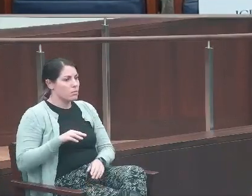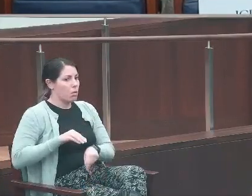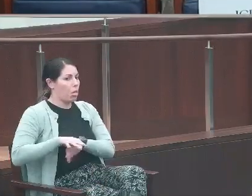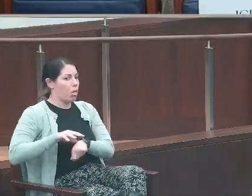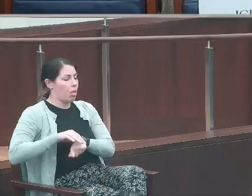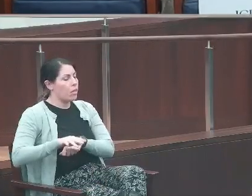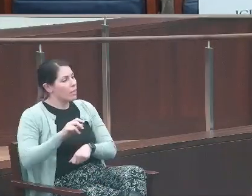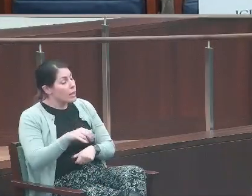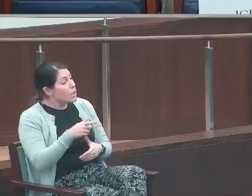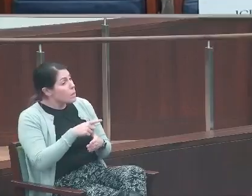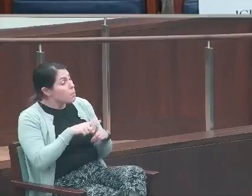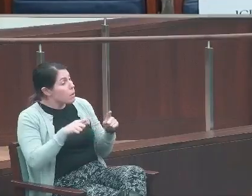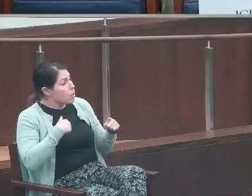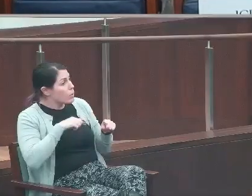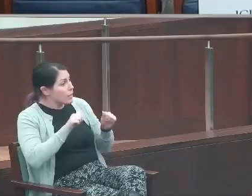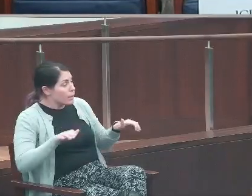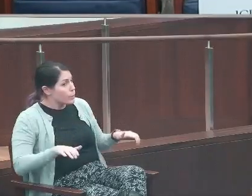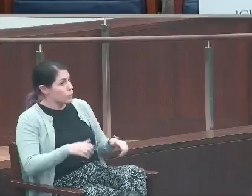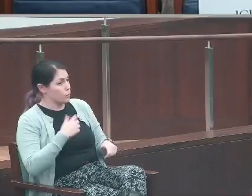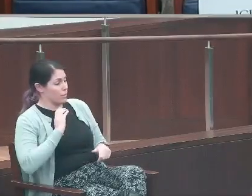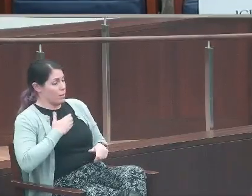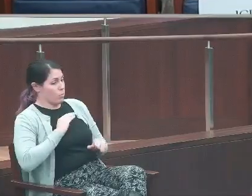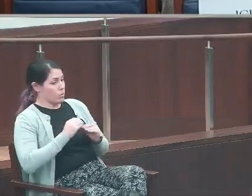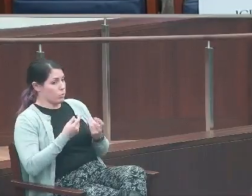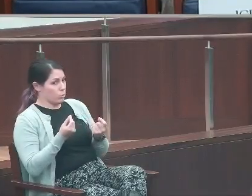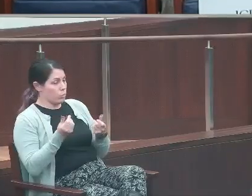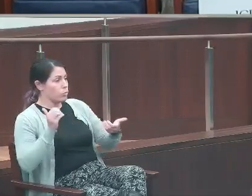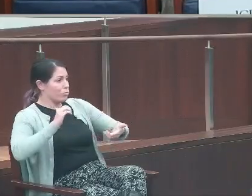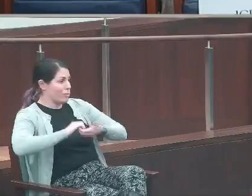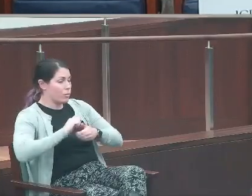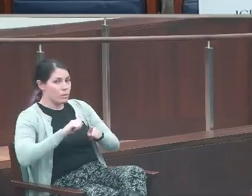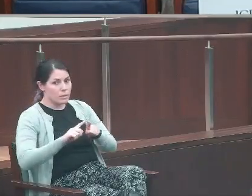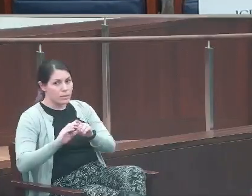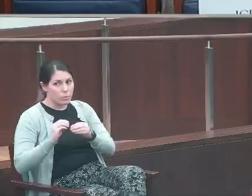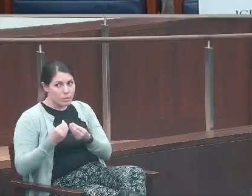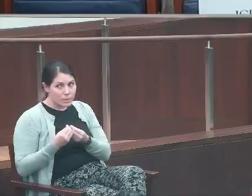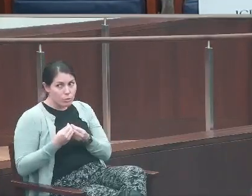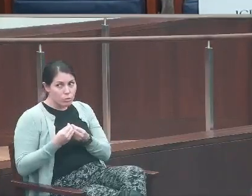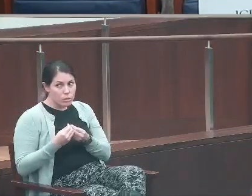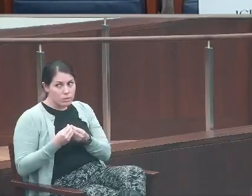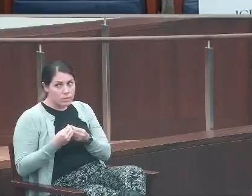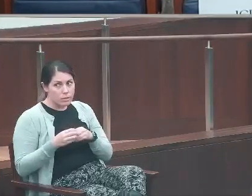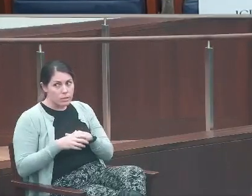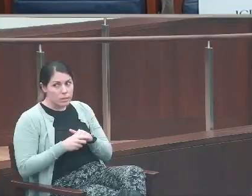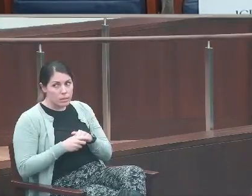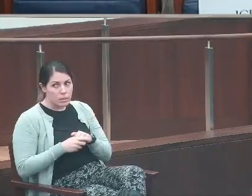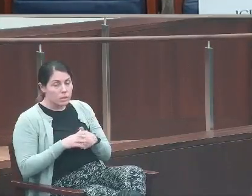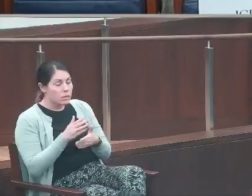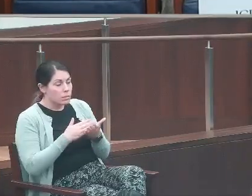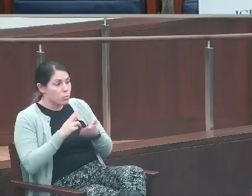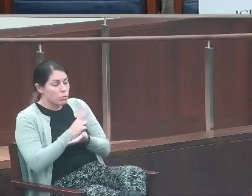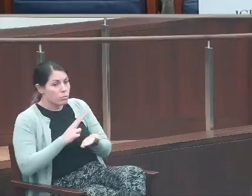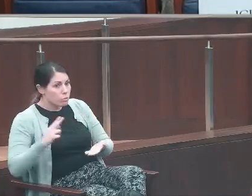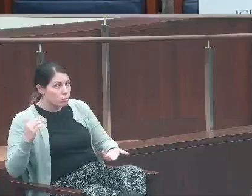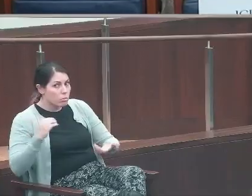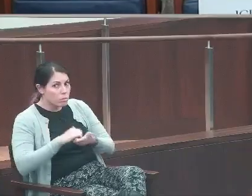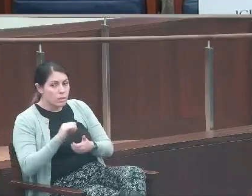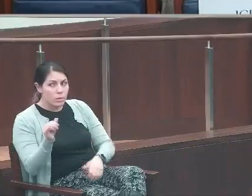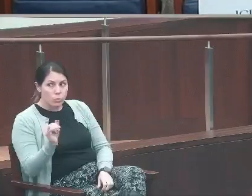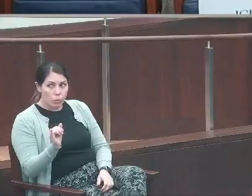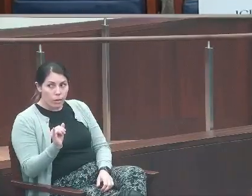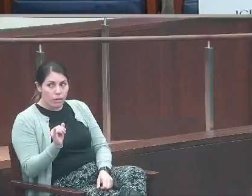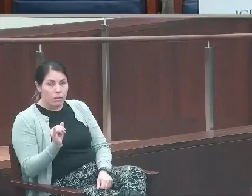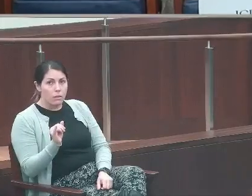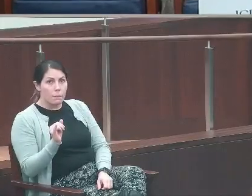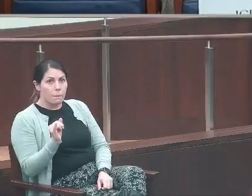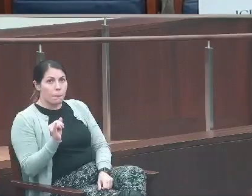do. So we work with a number of organizations. I'm on the board of something called Peril right here at American University, the Polarization and Extremism Research and Innovation